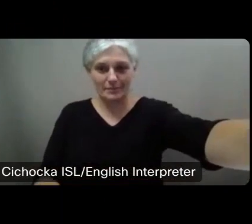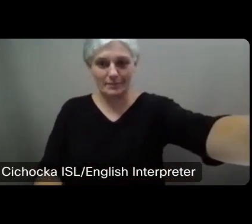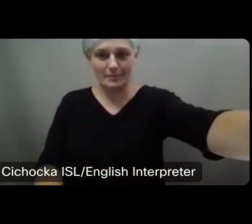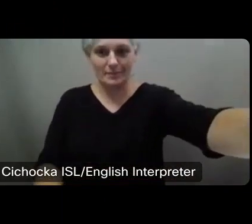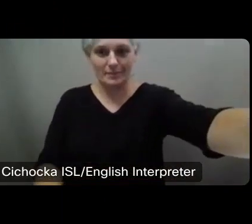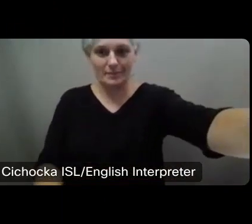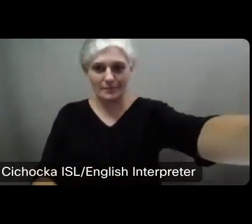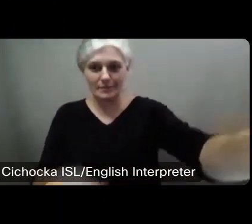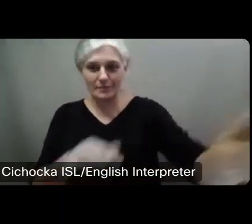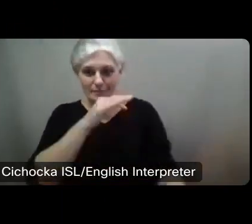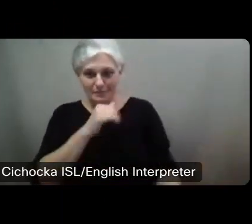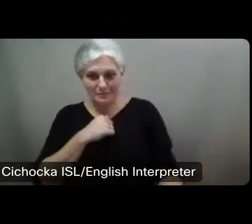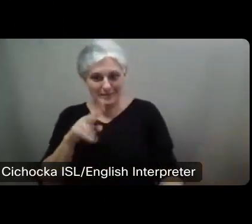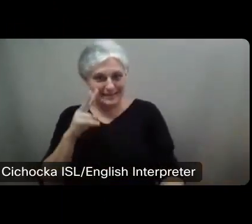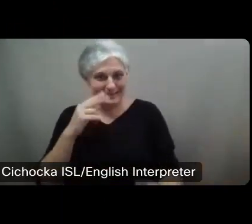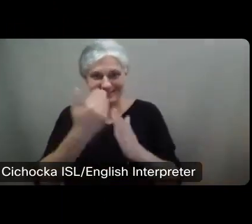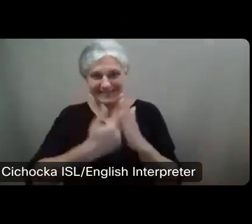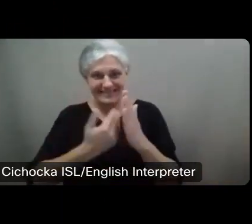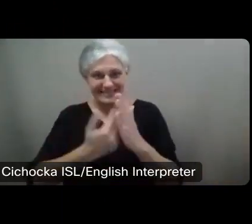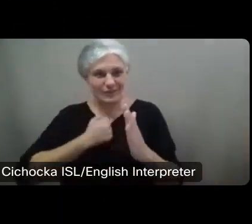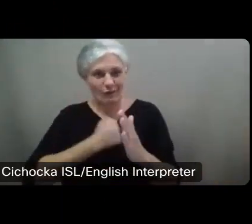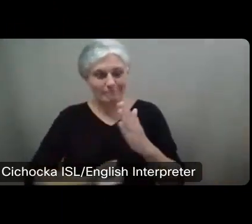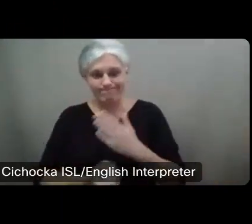Oh, I can't see the slides at the moment.